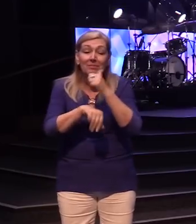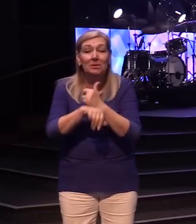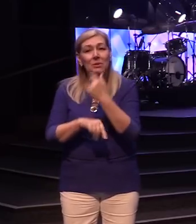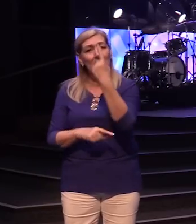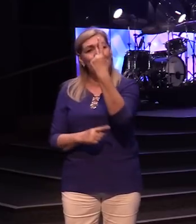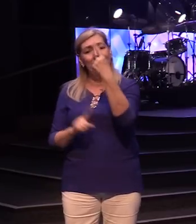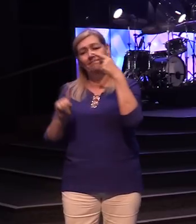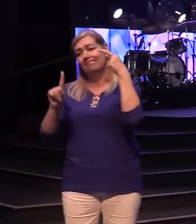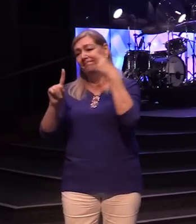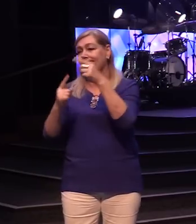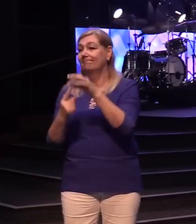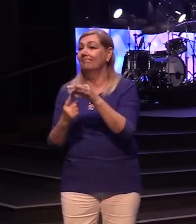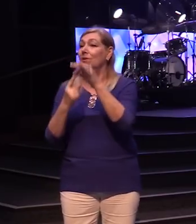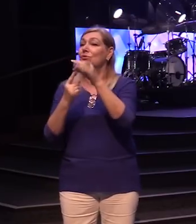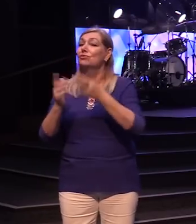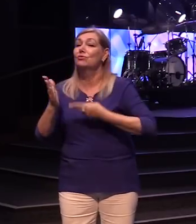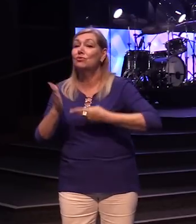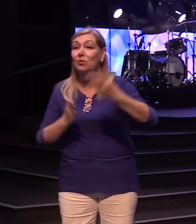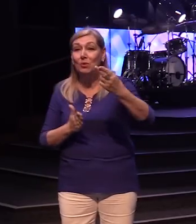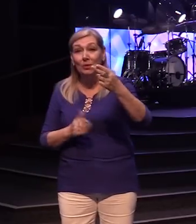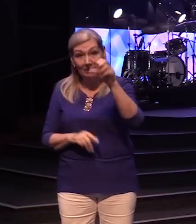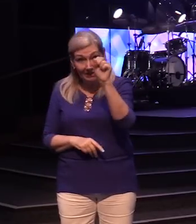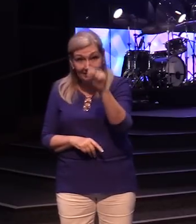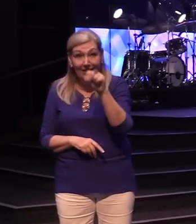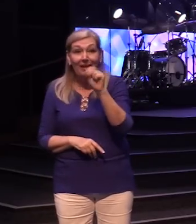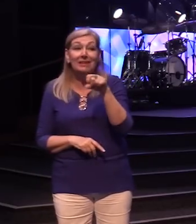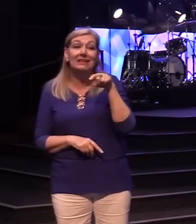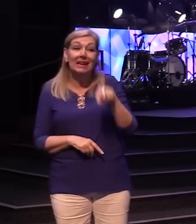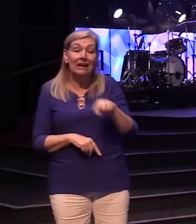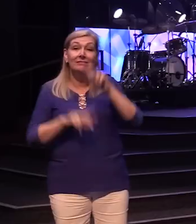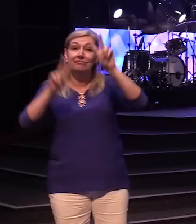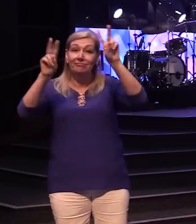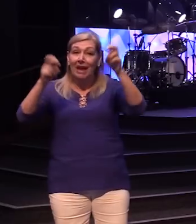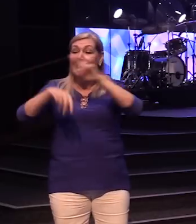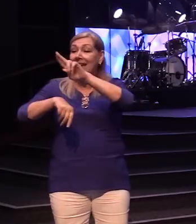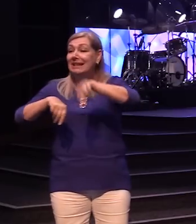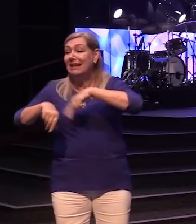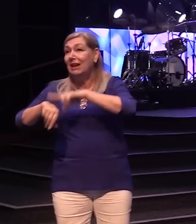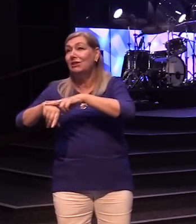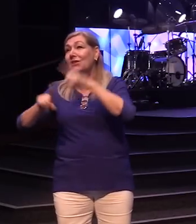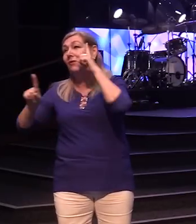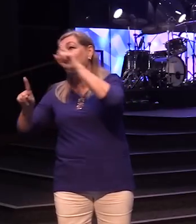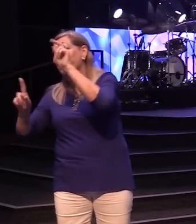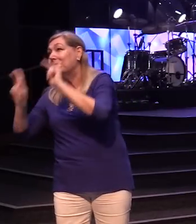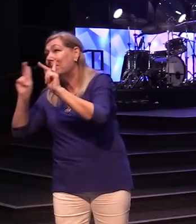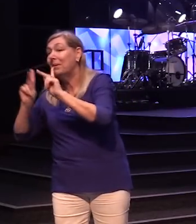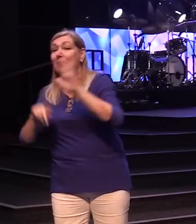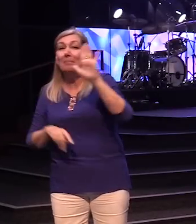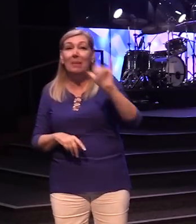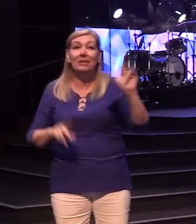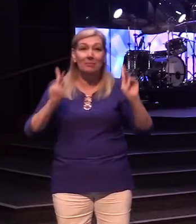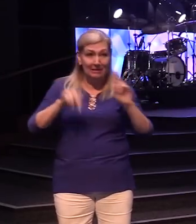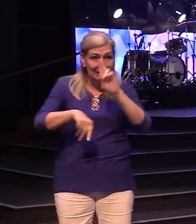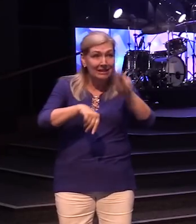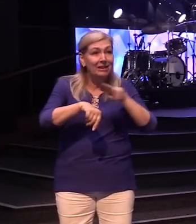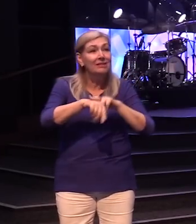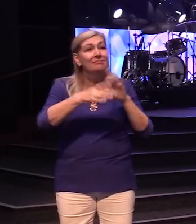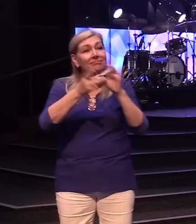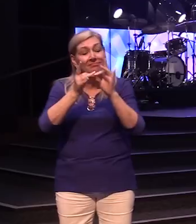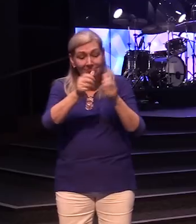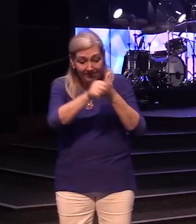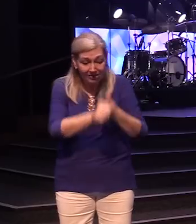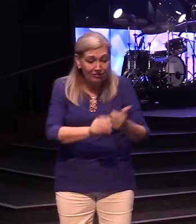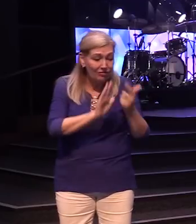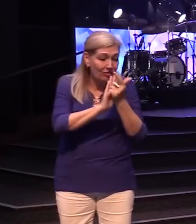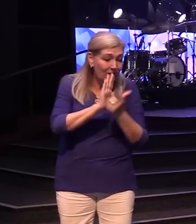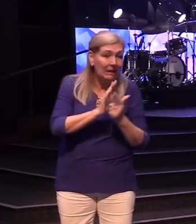great truth. Yes, a nation of the people, by the people, and for the people. Yes, a nation of law. Yes, a nation of